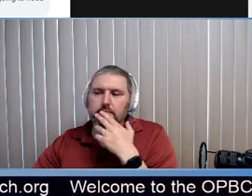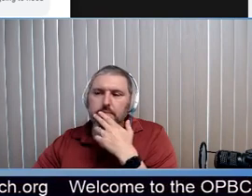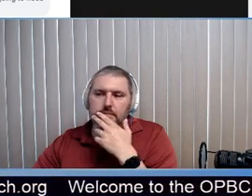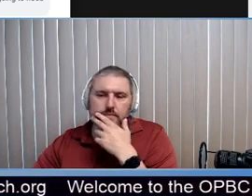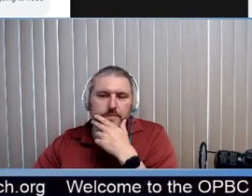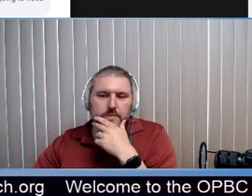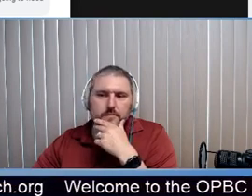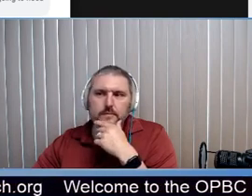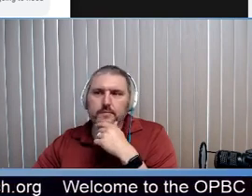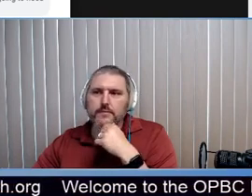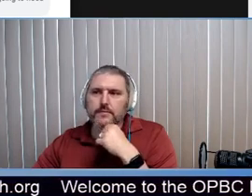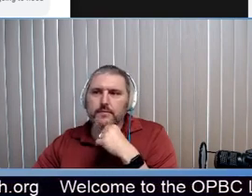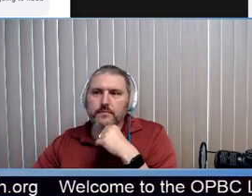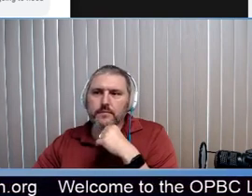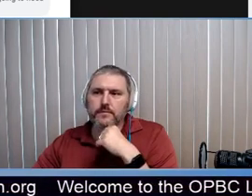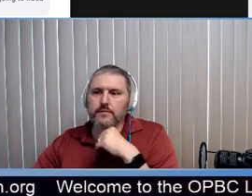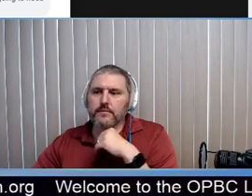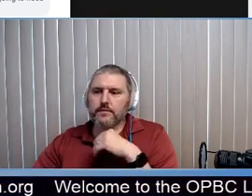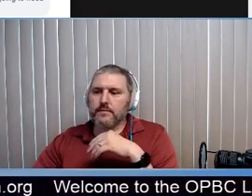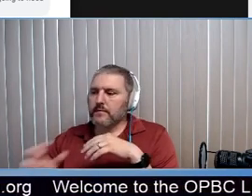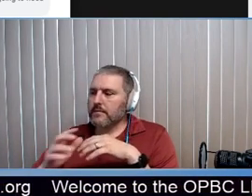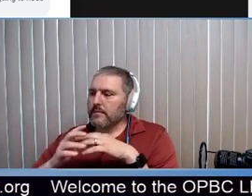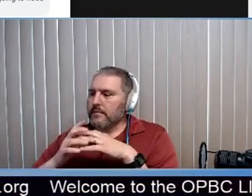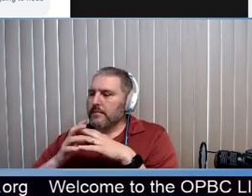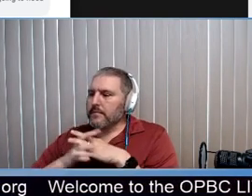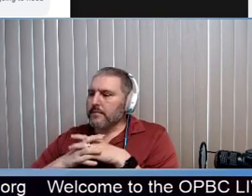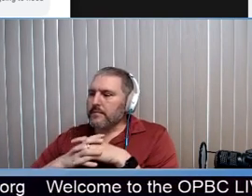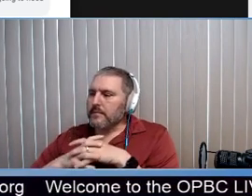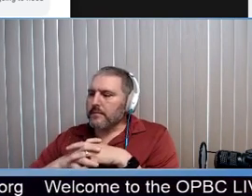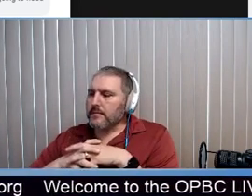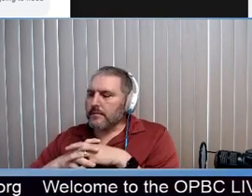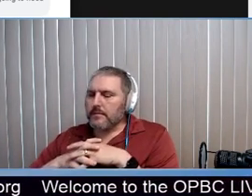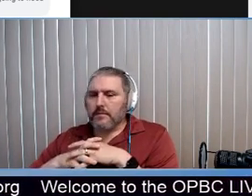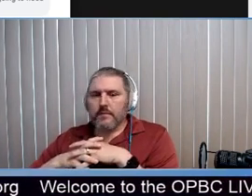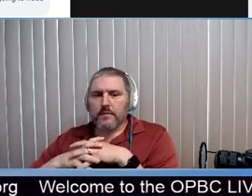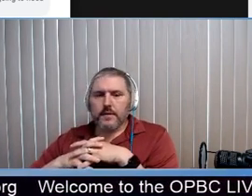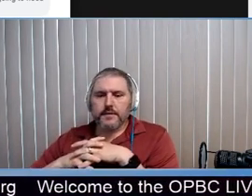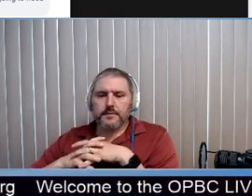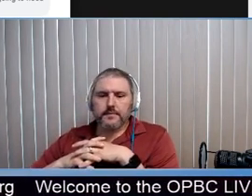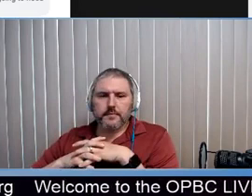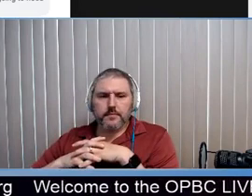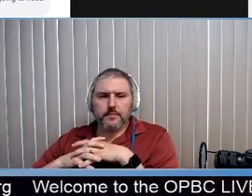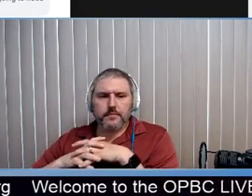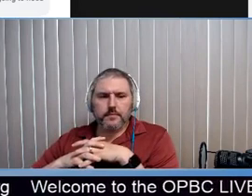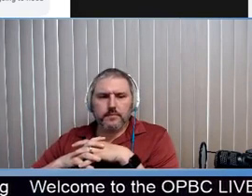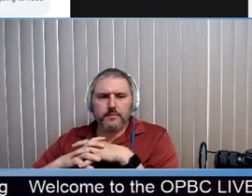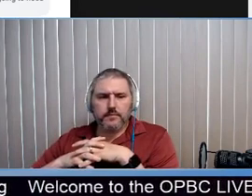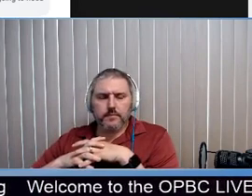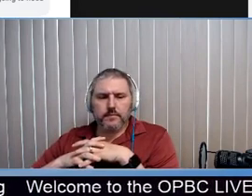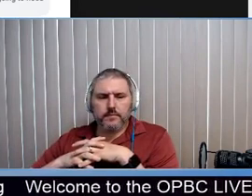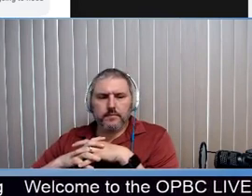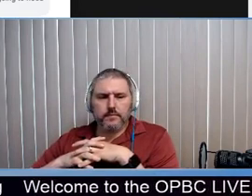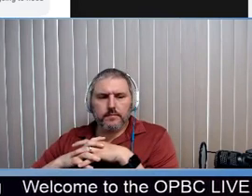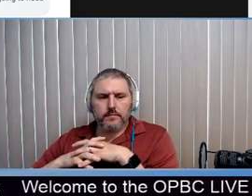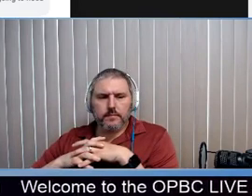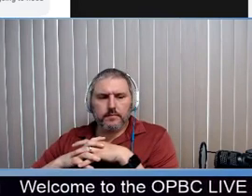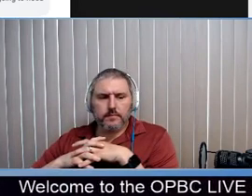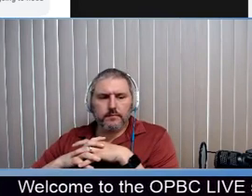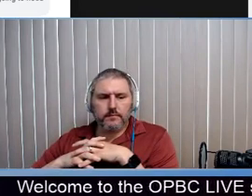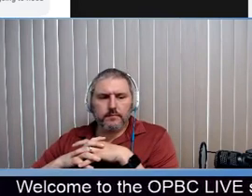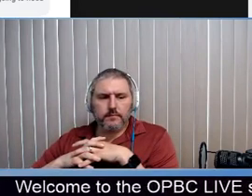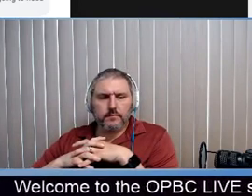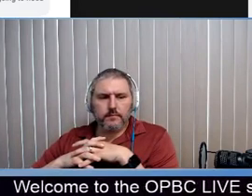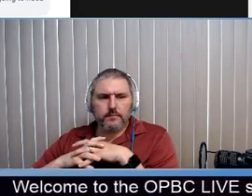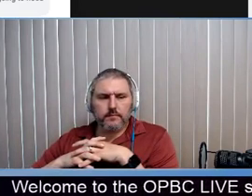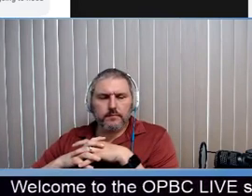There shall be showers of blessing. This is the promise I wrote.